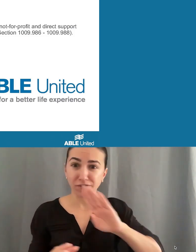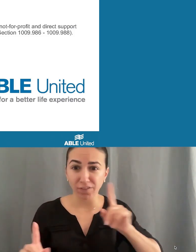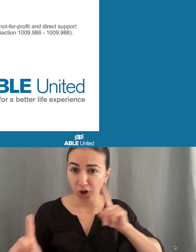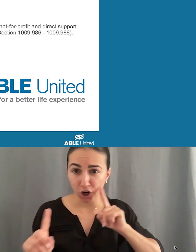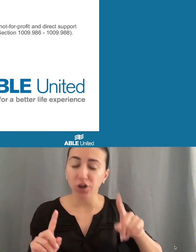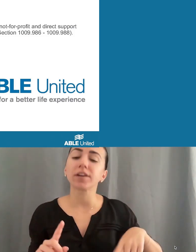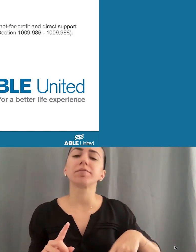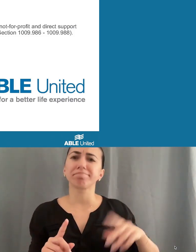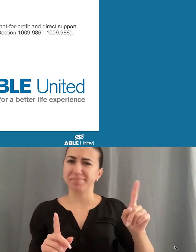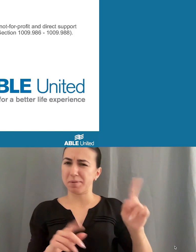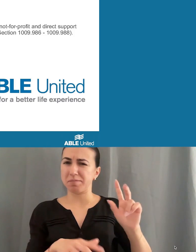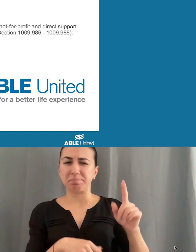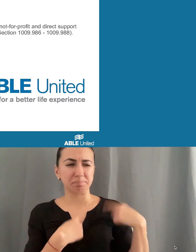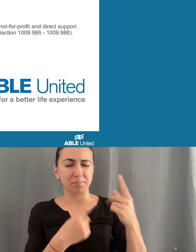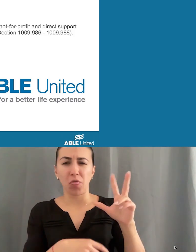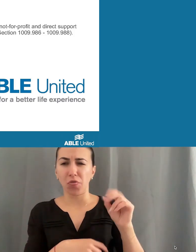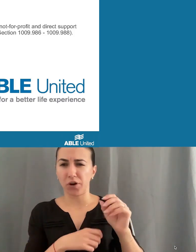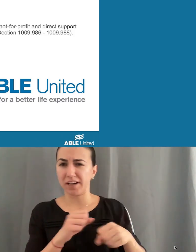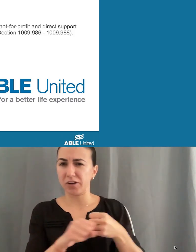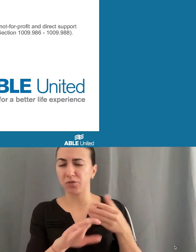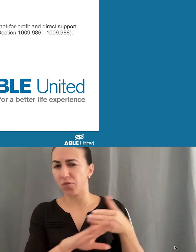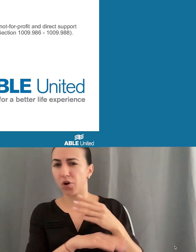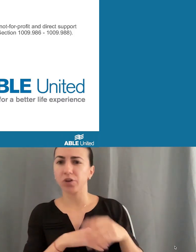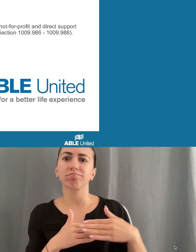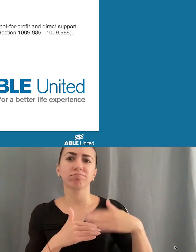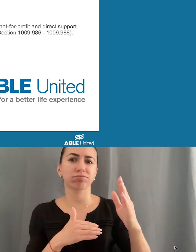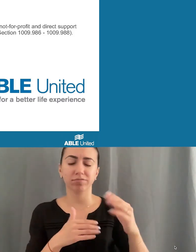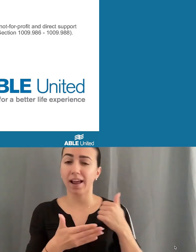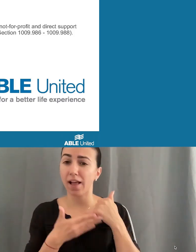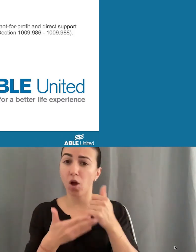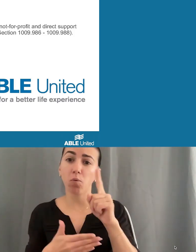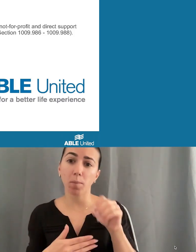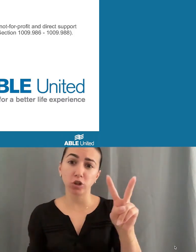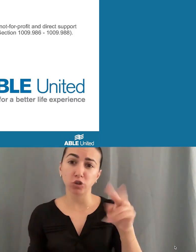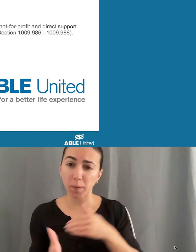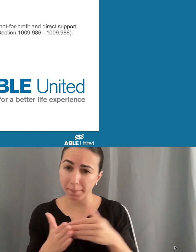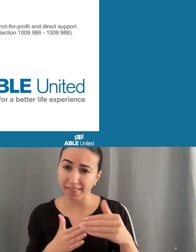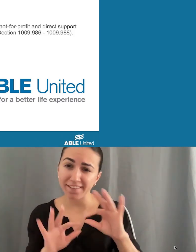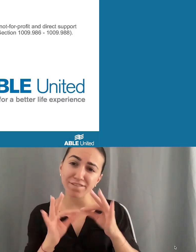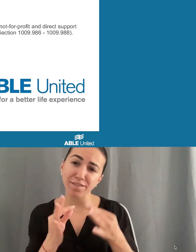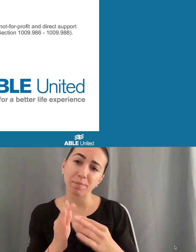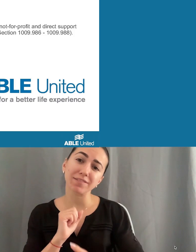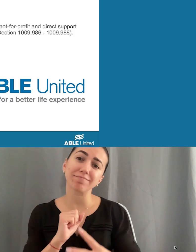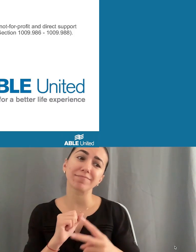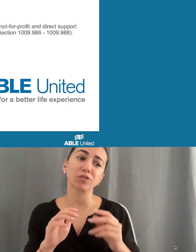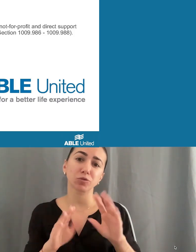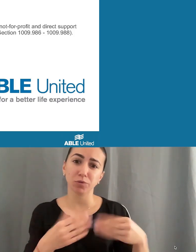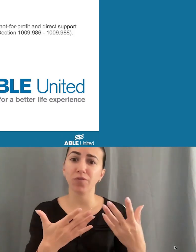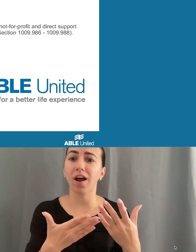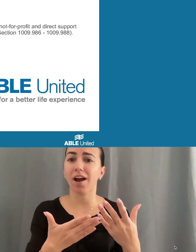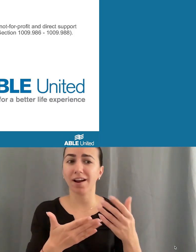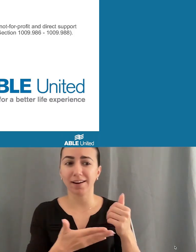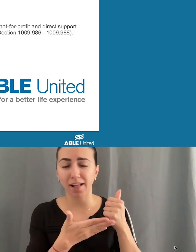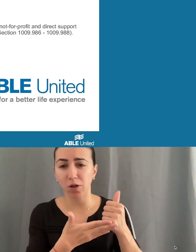Prepaid, they've been around for over 30 plus years in the state of Florida, have helped 1.2 million families save for higher education